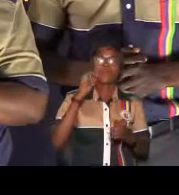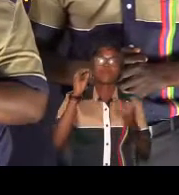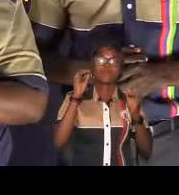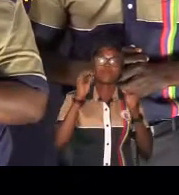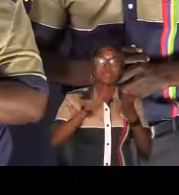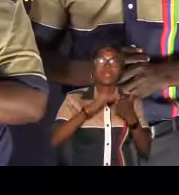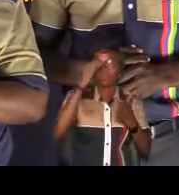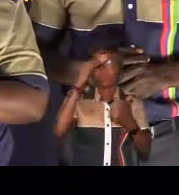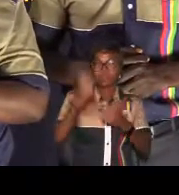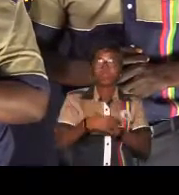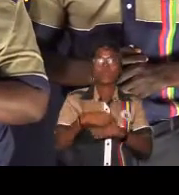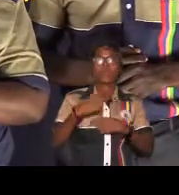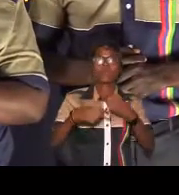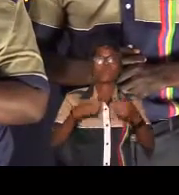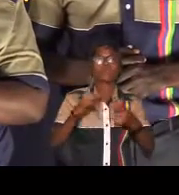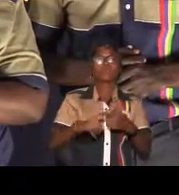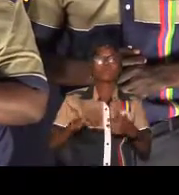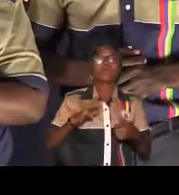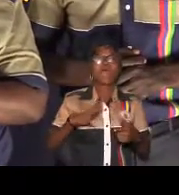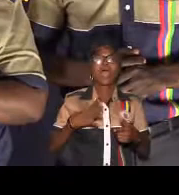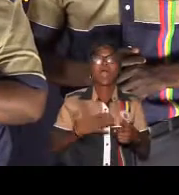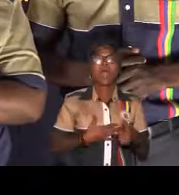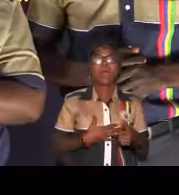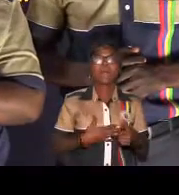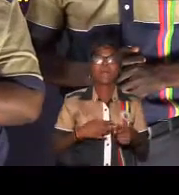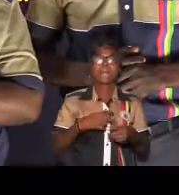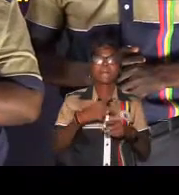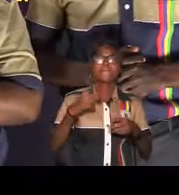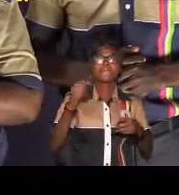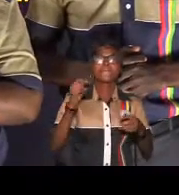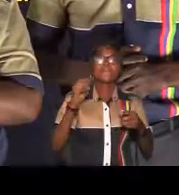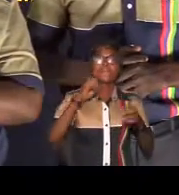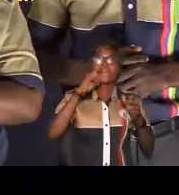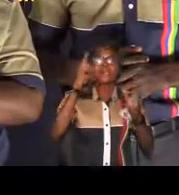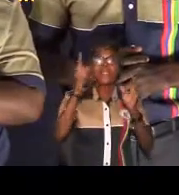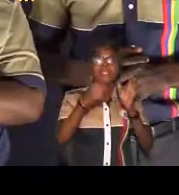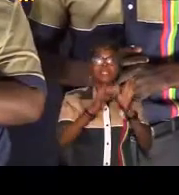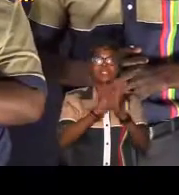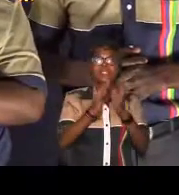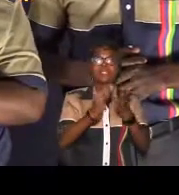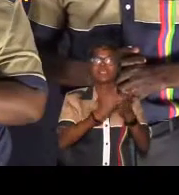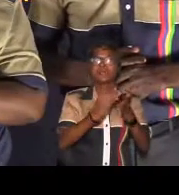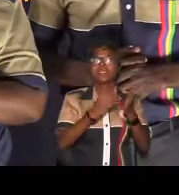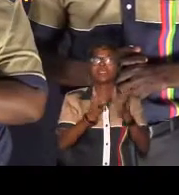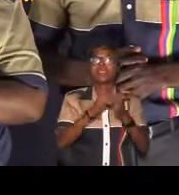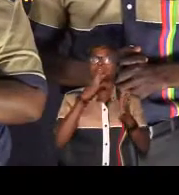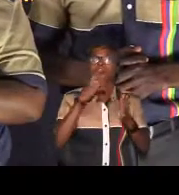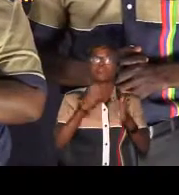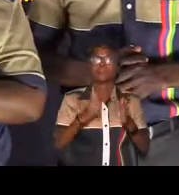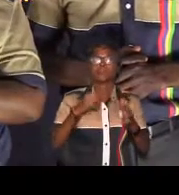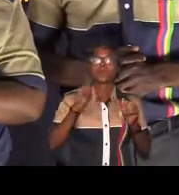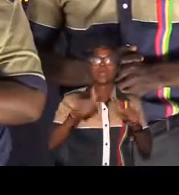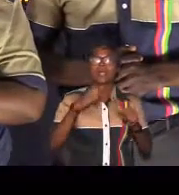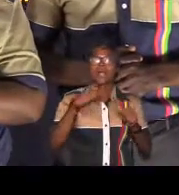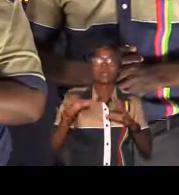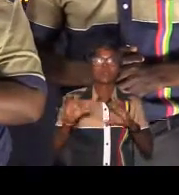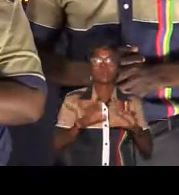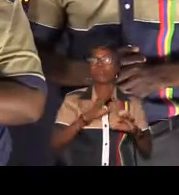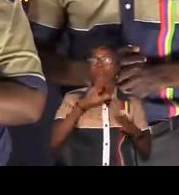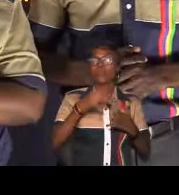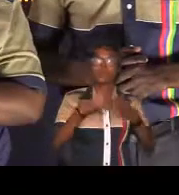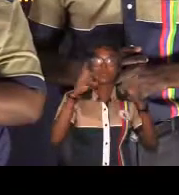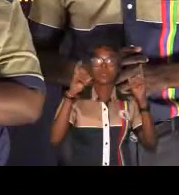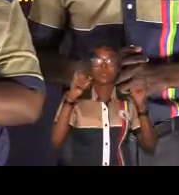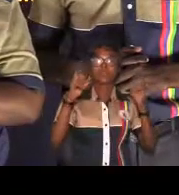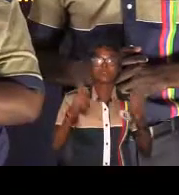online catalog of tests. There you'll find a plethora of assessments testing all that we have been teaching from lesson 1 till